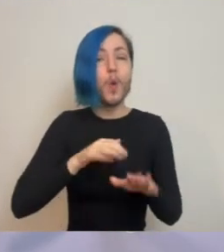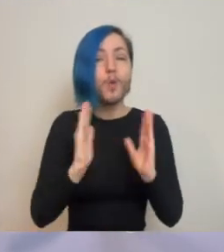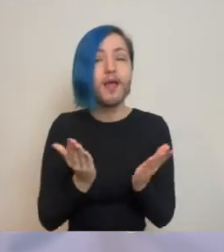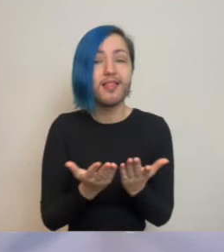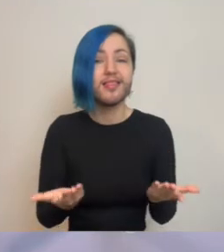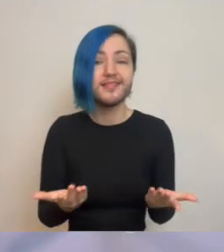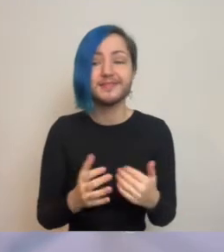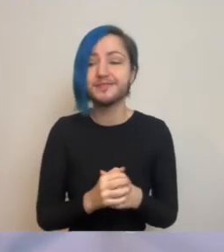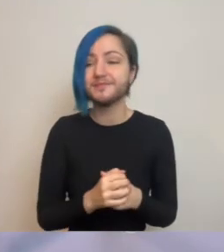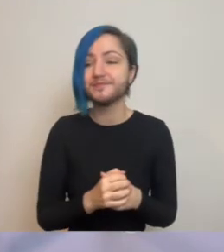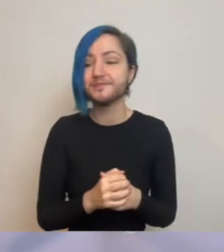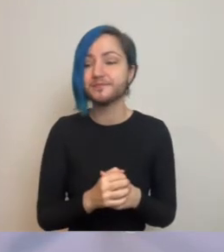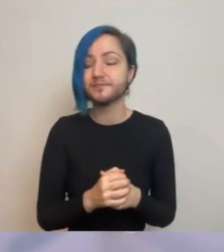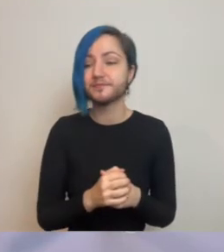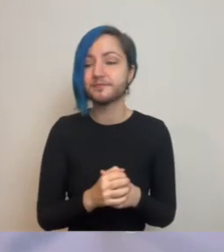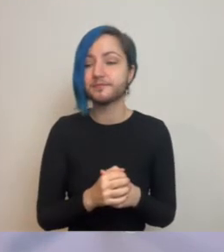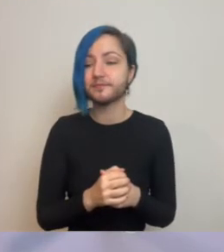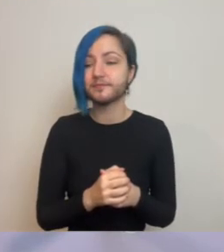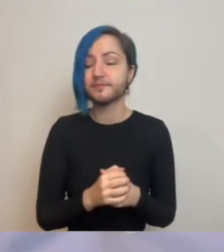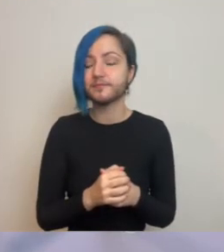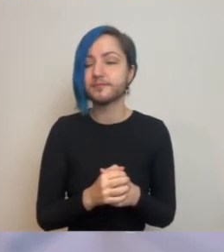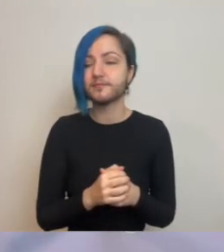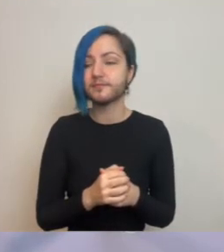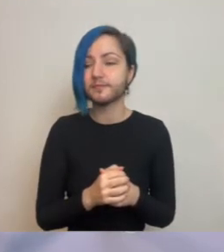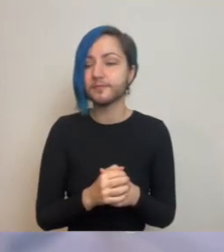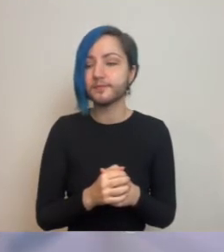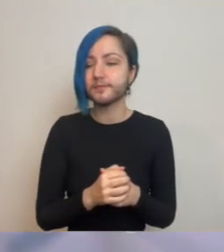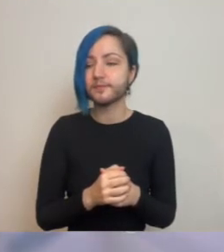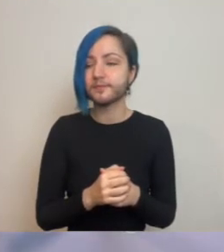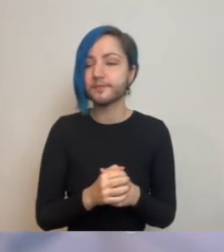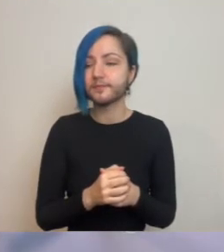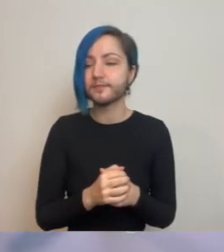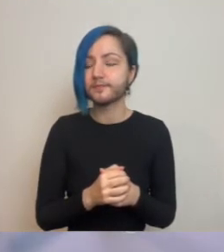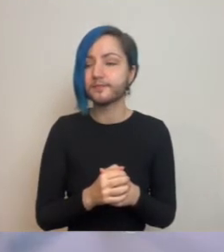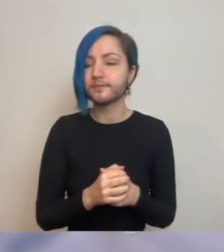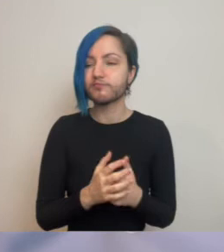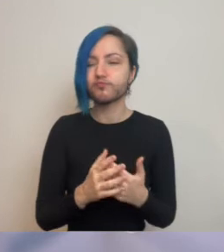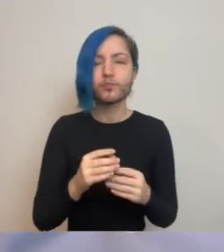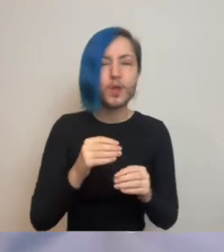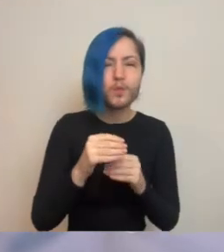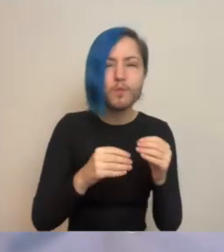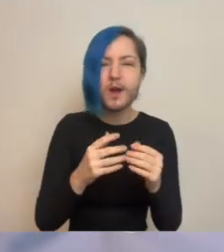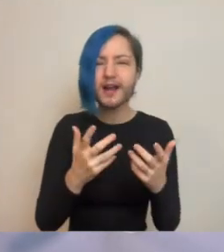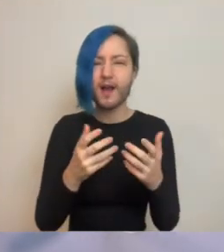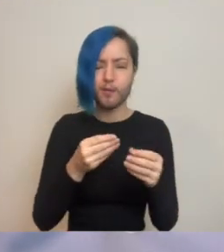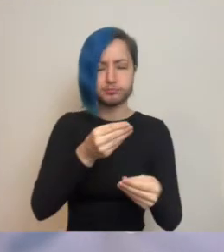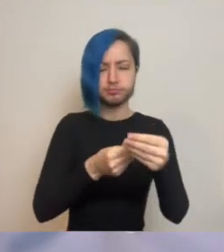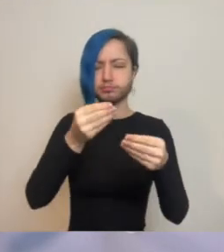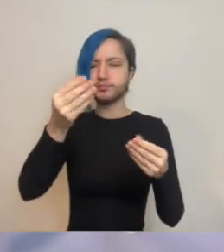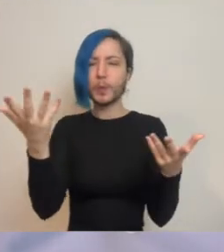love. I think I'm going to just work out how I can get them relating to this